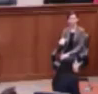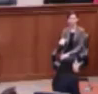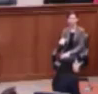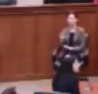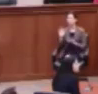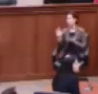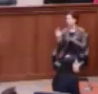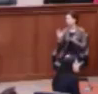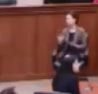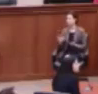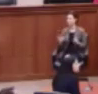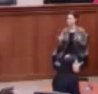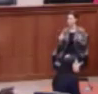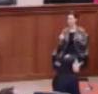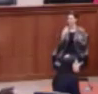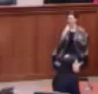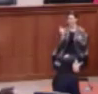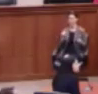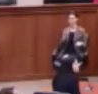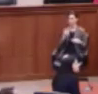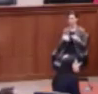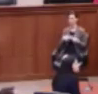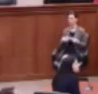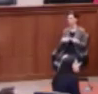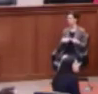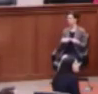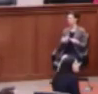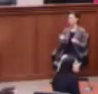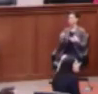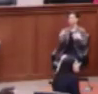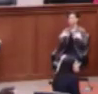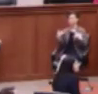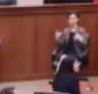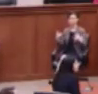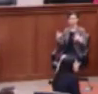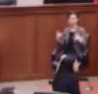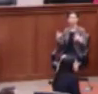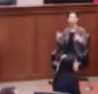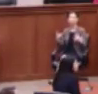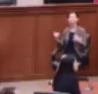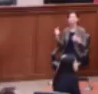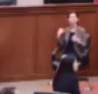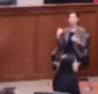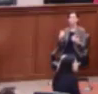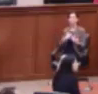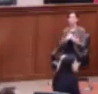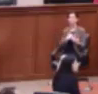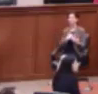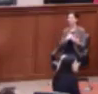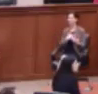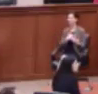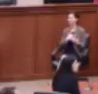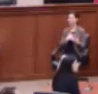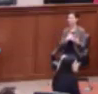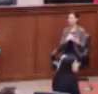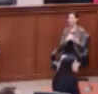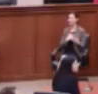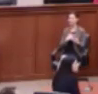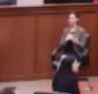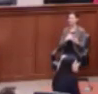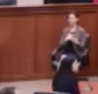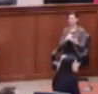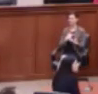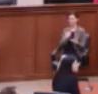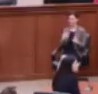it's great that Ken was up here talking about all the things that are going on, and we are, if you will, birthing that